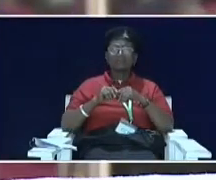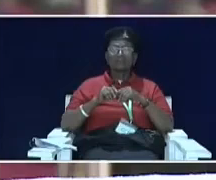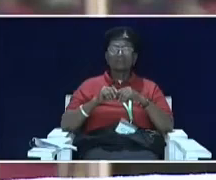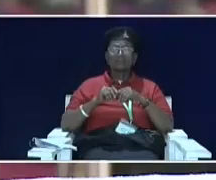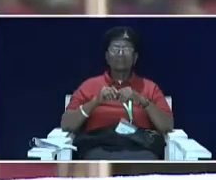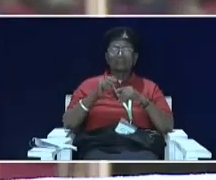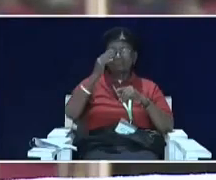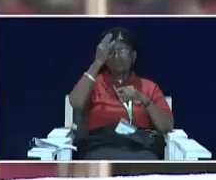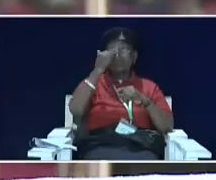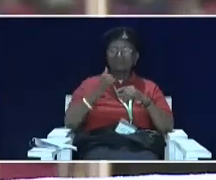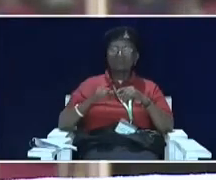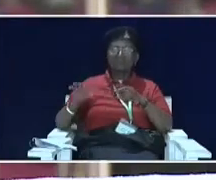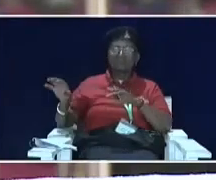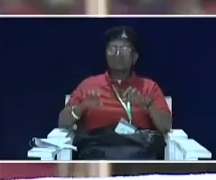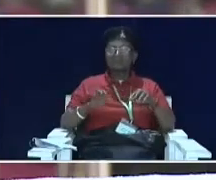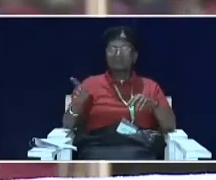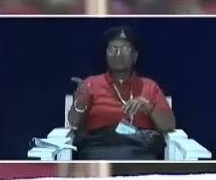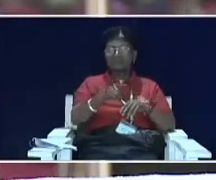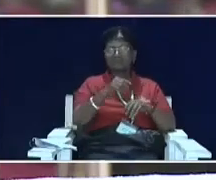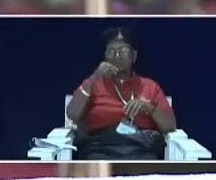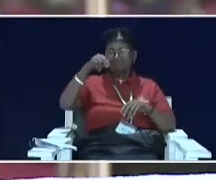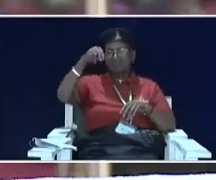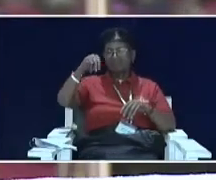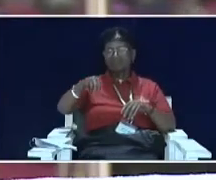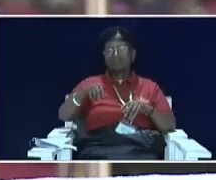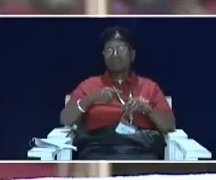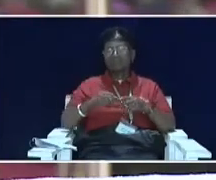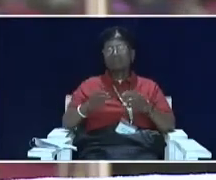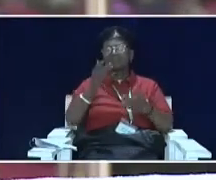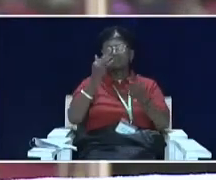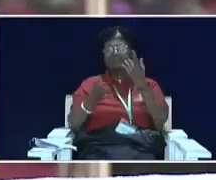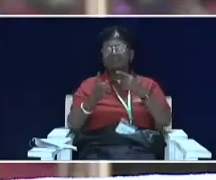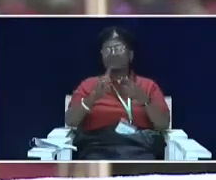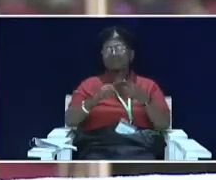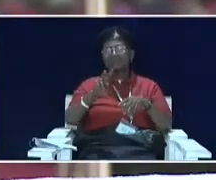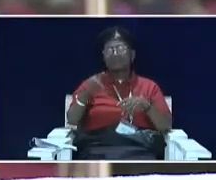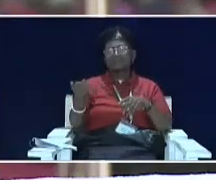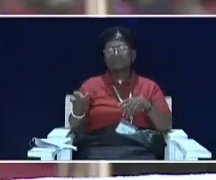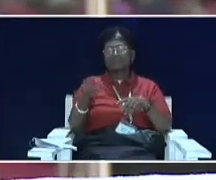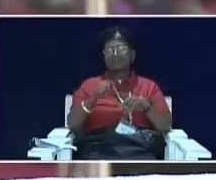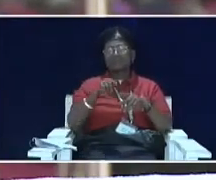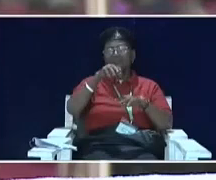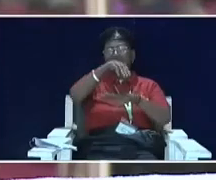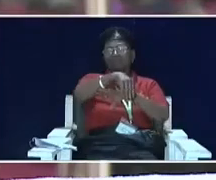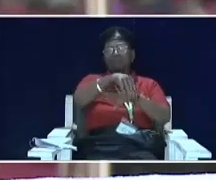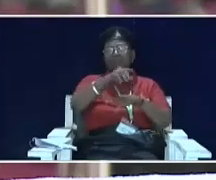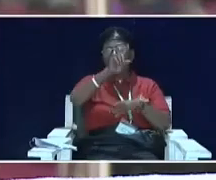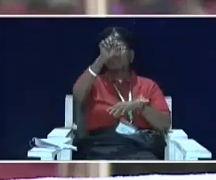Why do you need the fire to fall tonight?